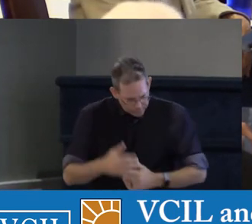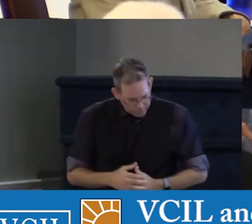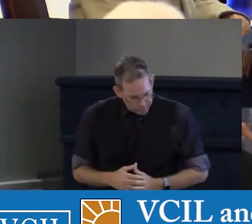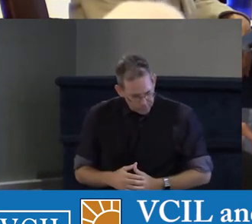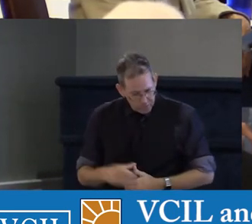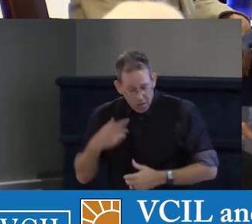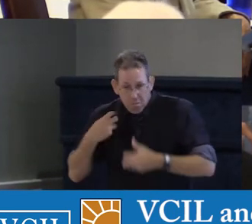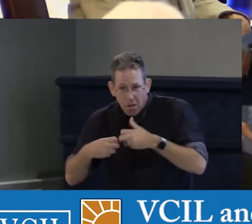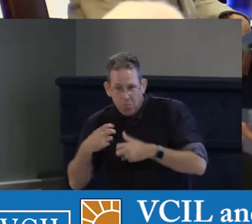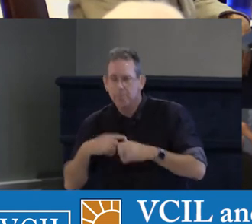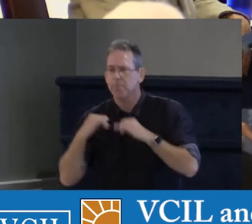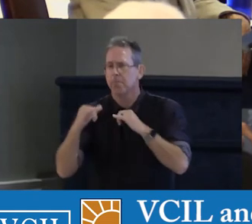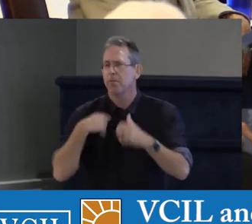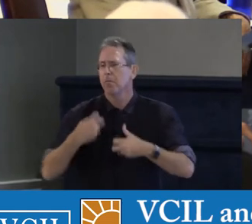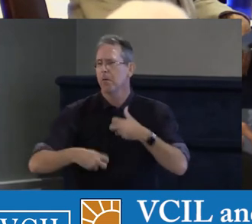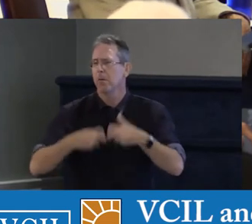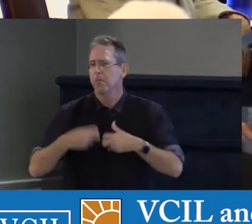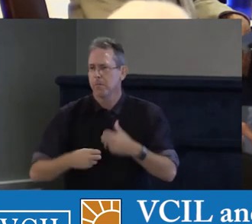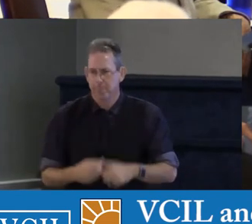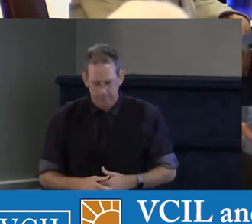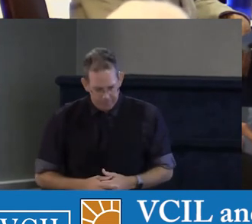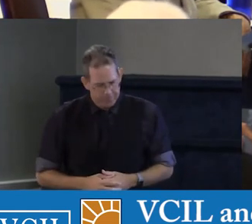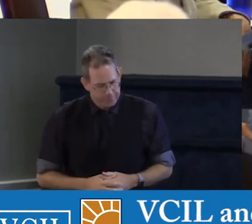root a problem too.